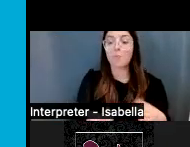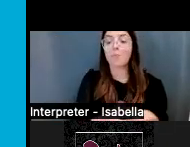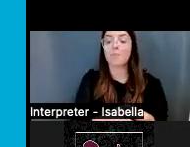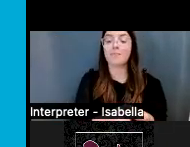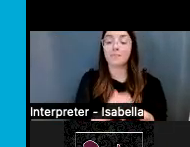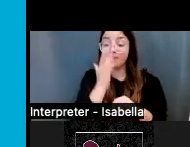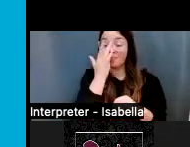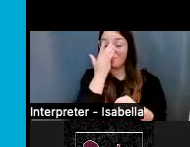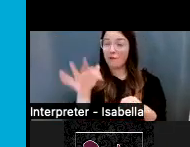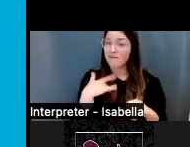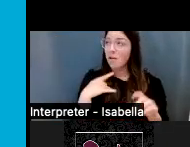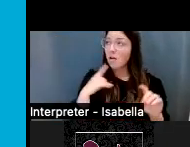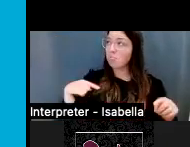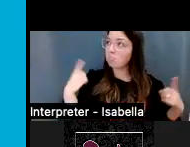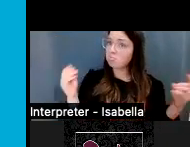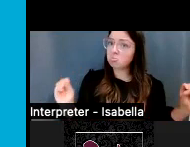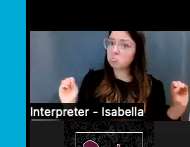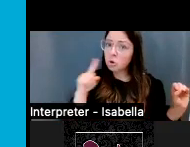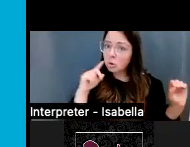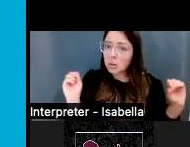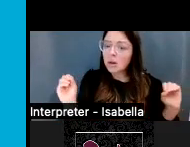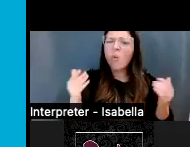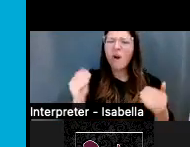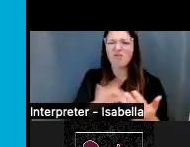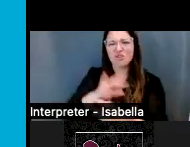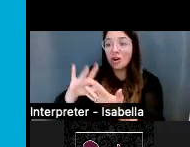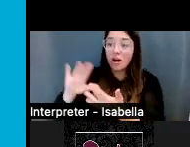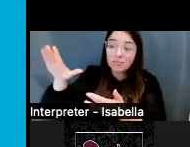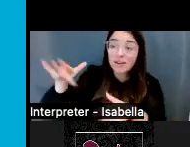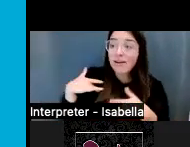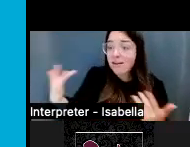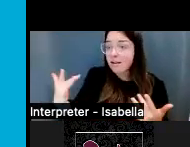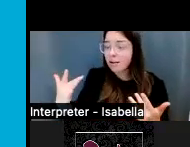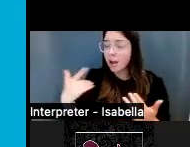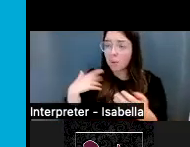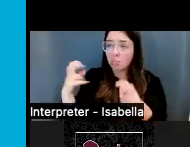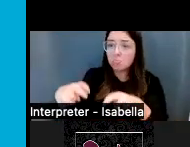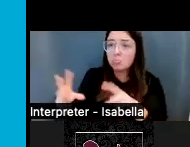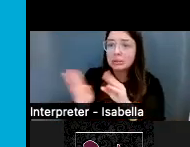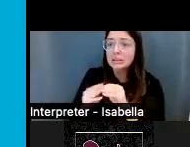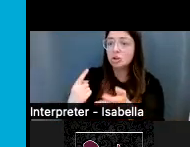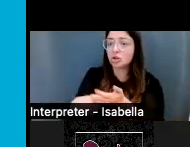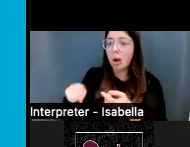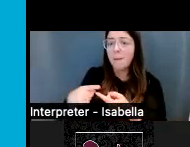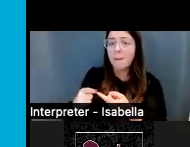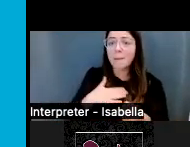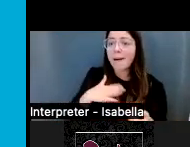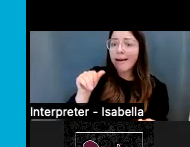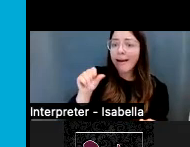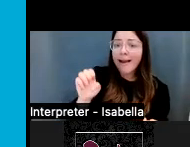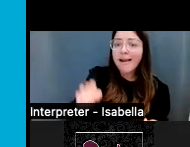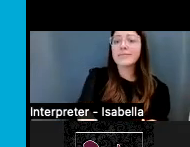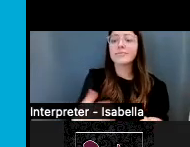like you've gone a while and you haven't heard from them, you can reach out and you can say, hey, I think I'd like to have a meeting to talk about my case or have a phone